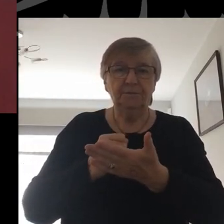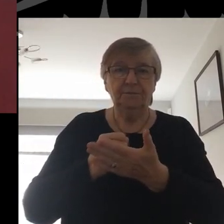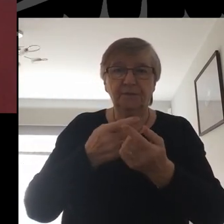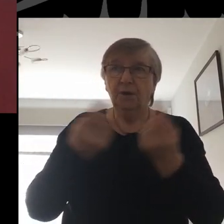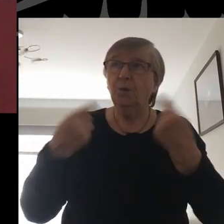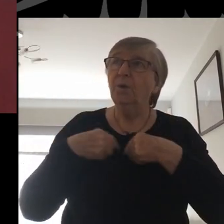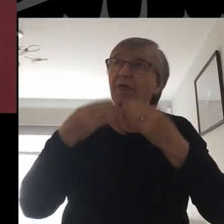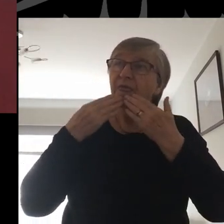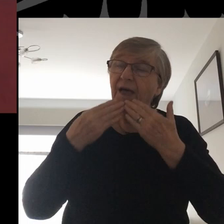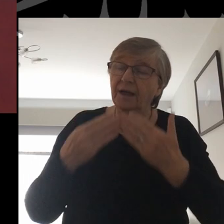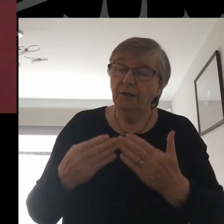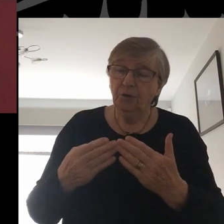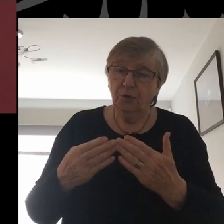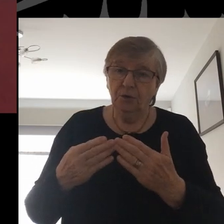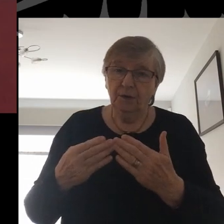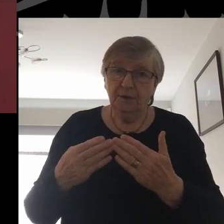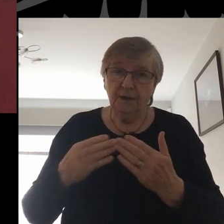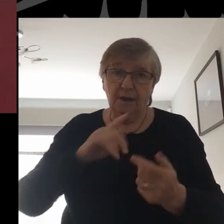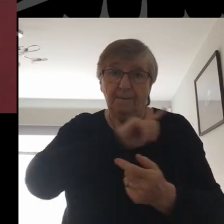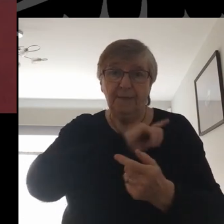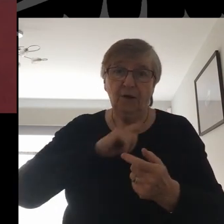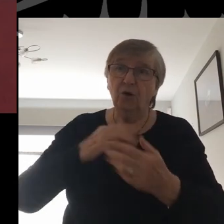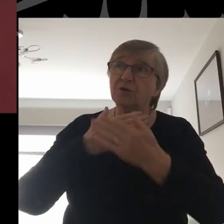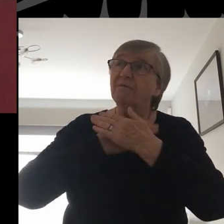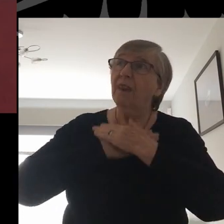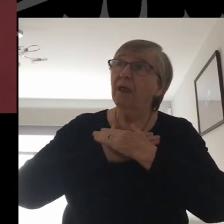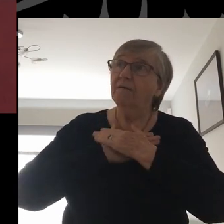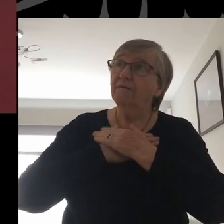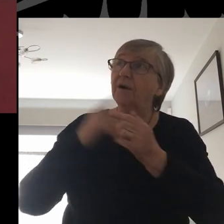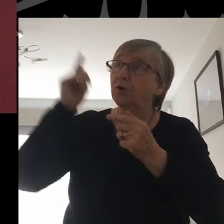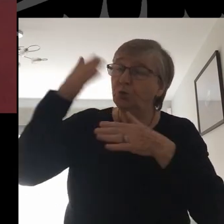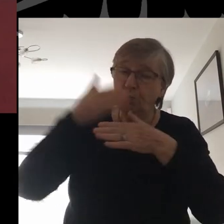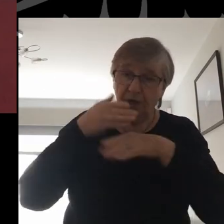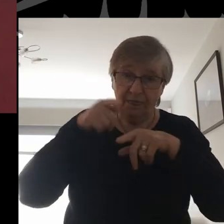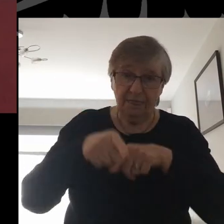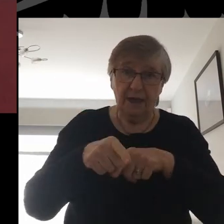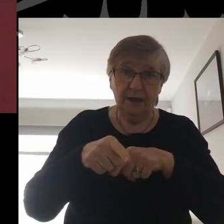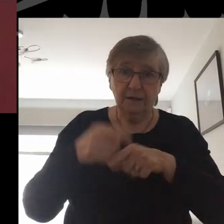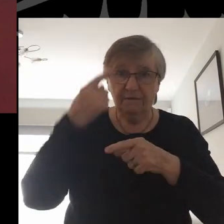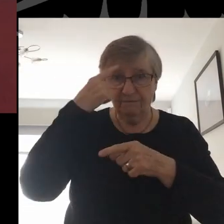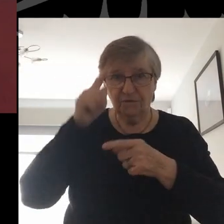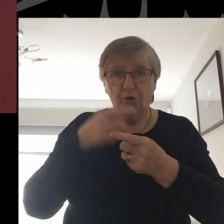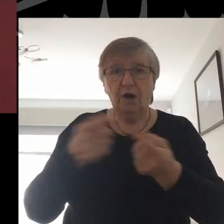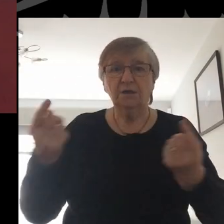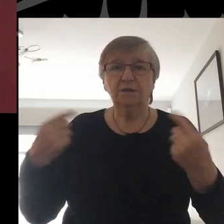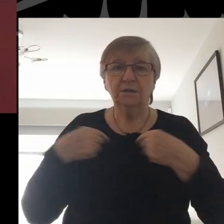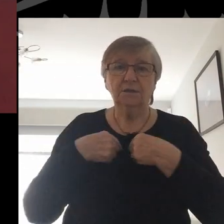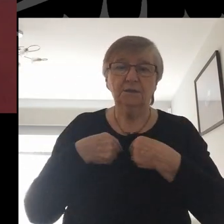We thank you that it was because of love that you did that to us and for us.